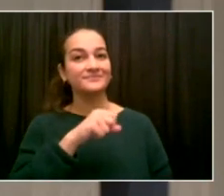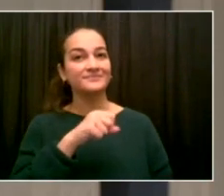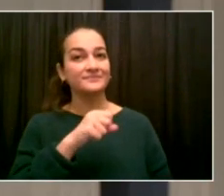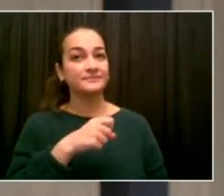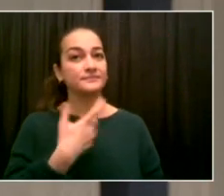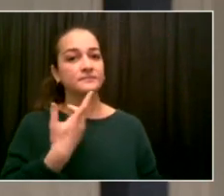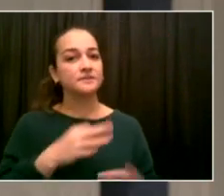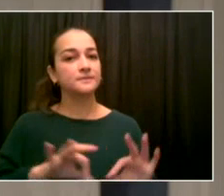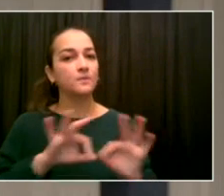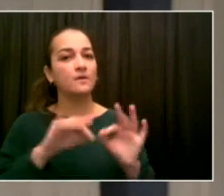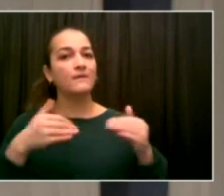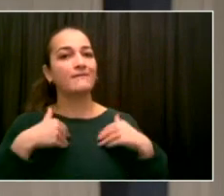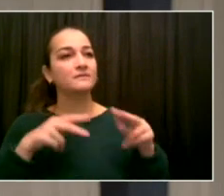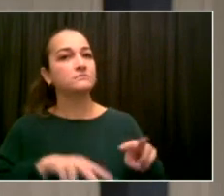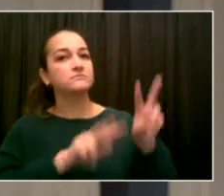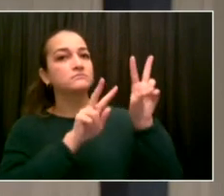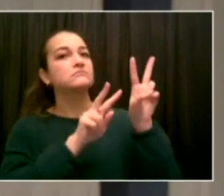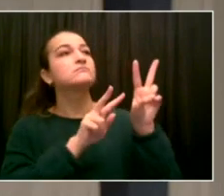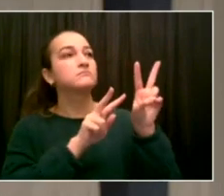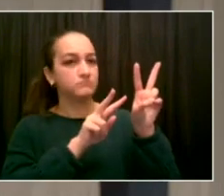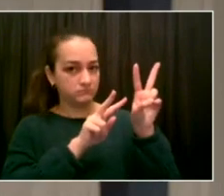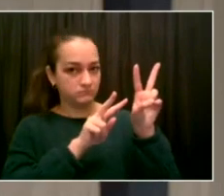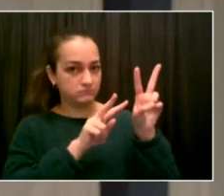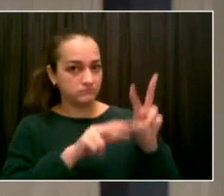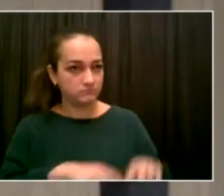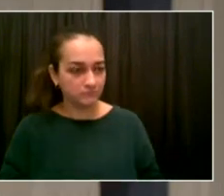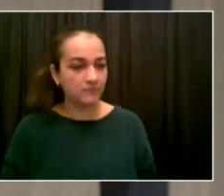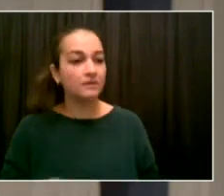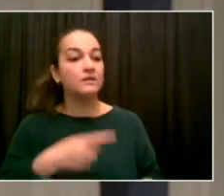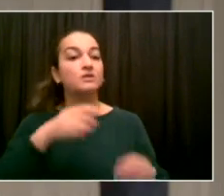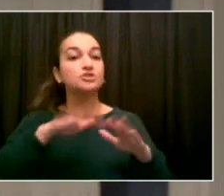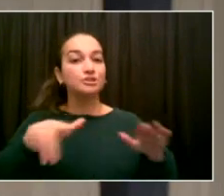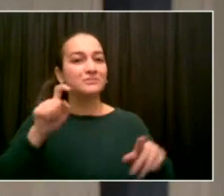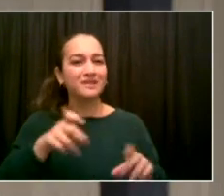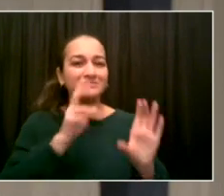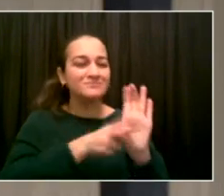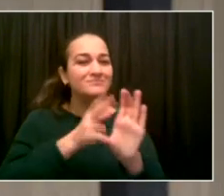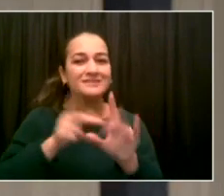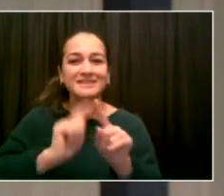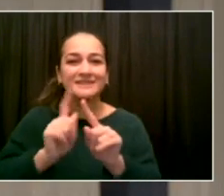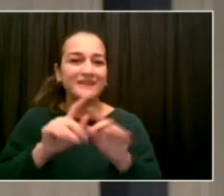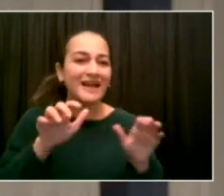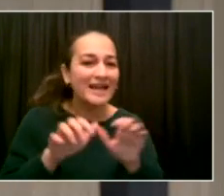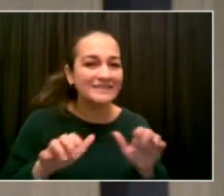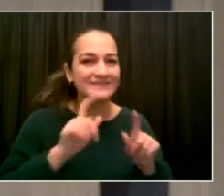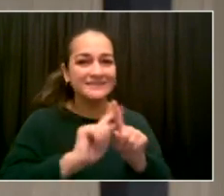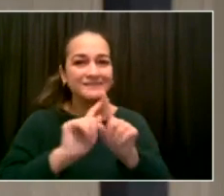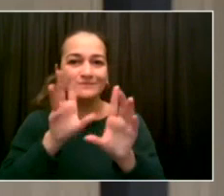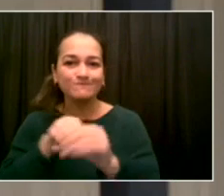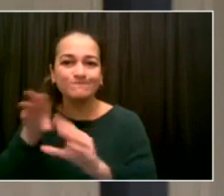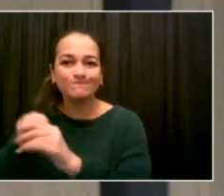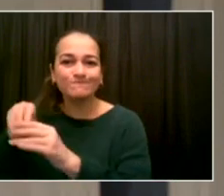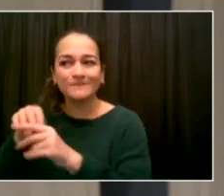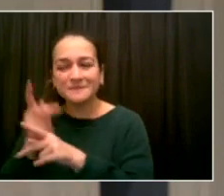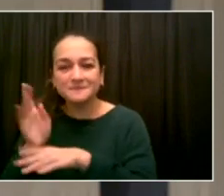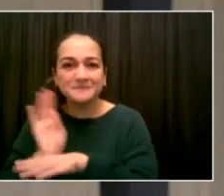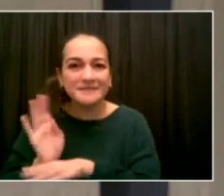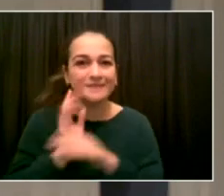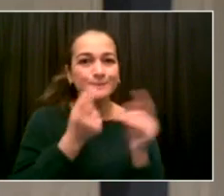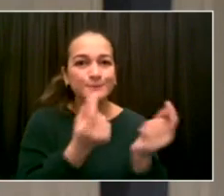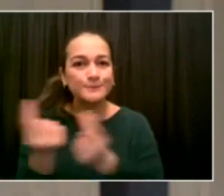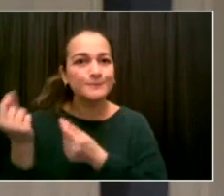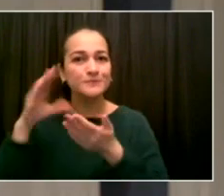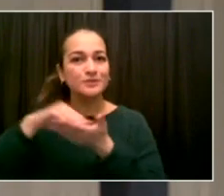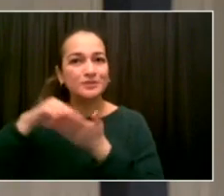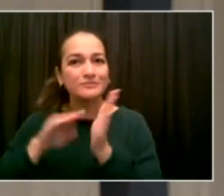many activities, and I feel nowadays with the climate and COVID, we need to really get to our